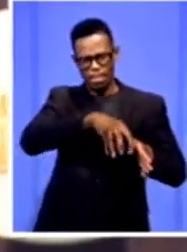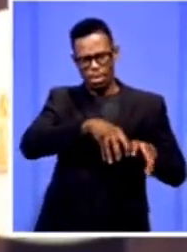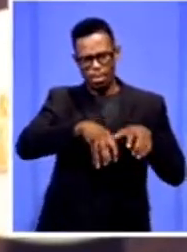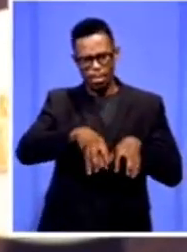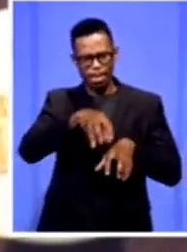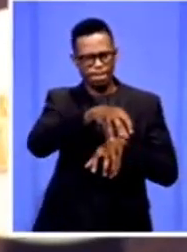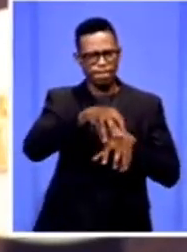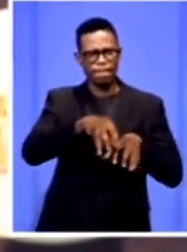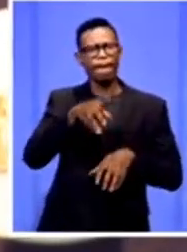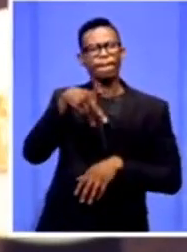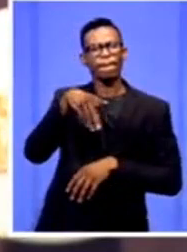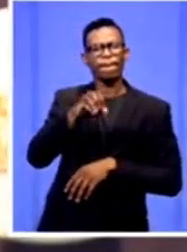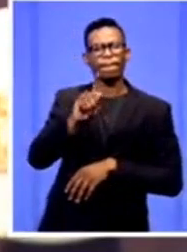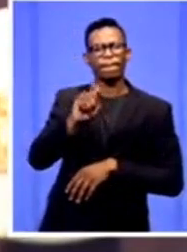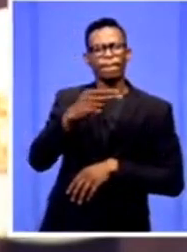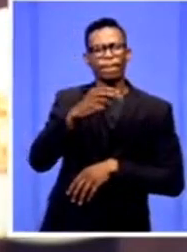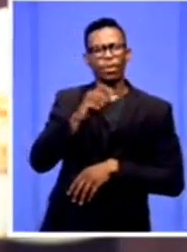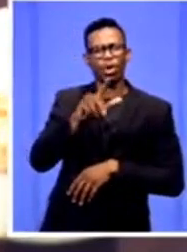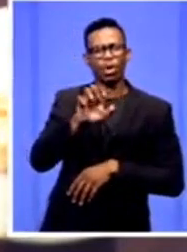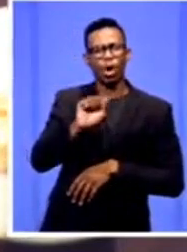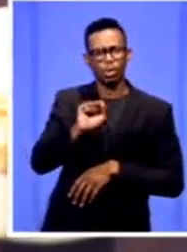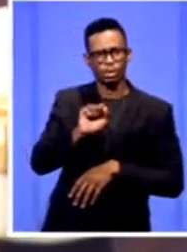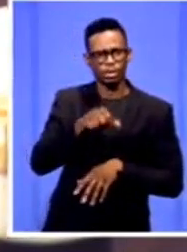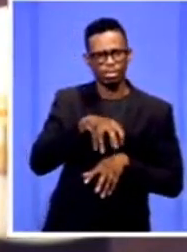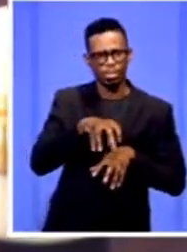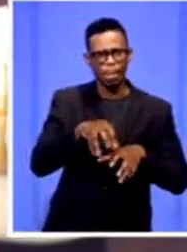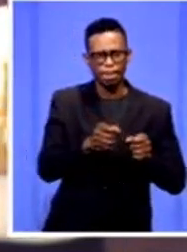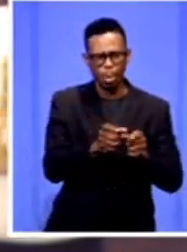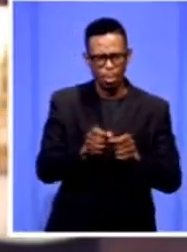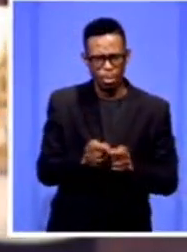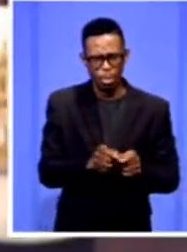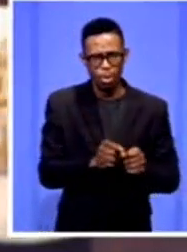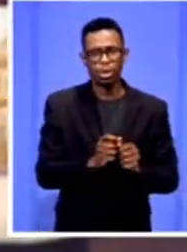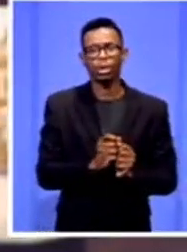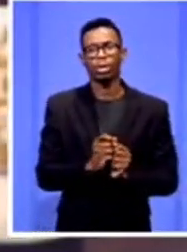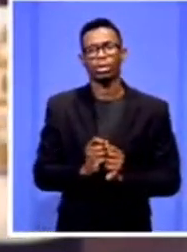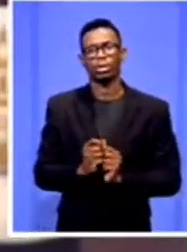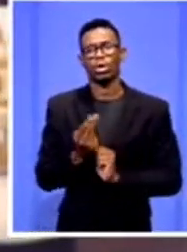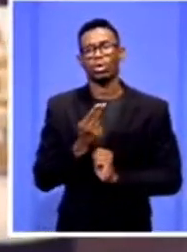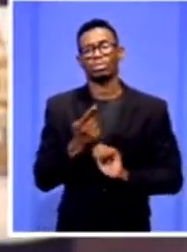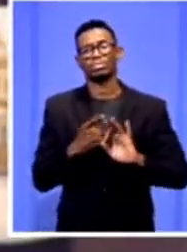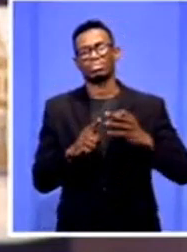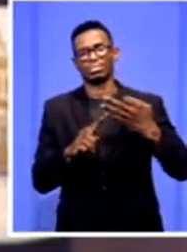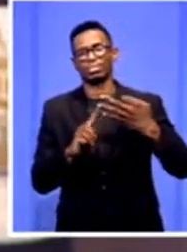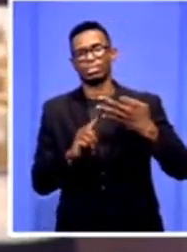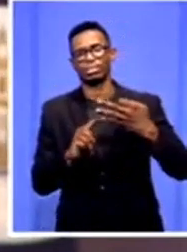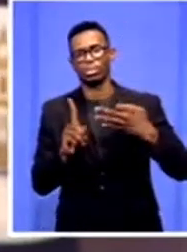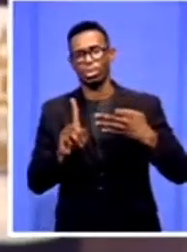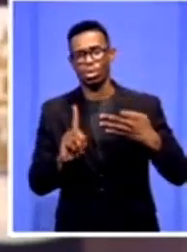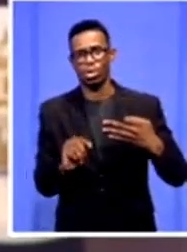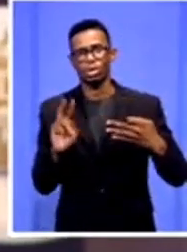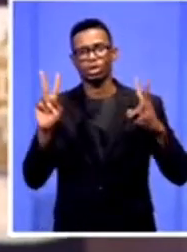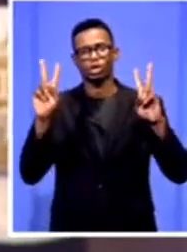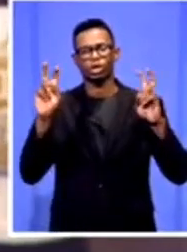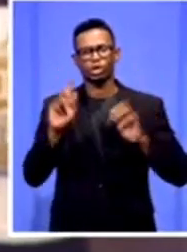sentle. Ya boraro e neng ho lluwa ka yona ke taba ya hore ba ya